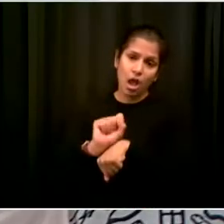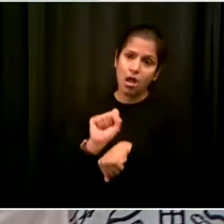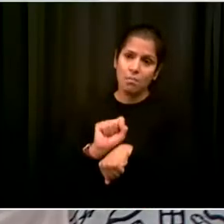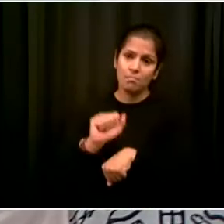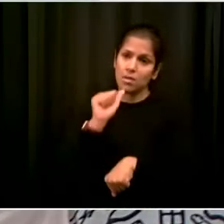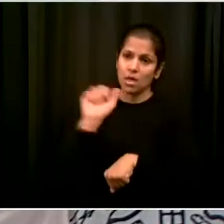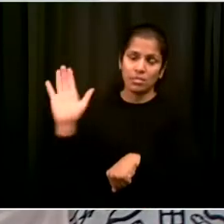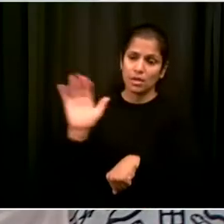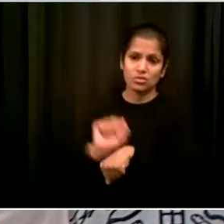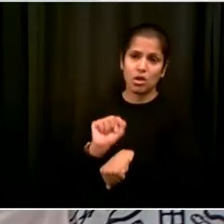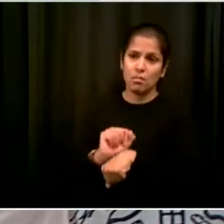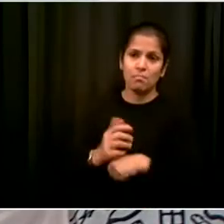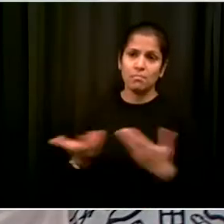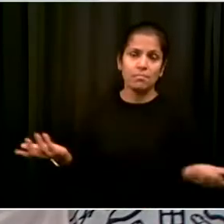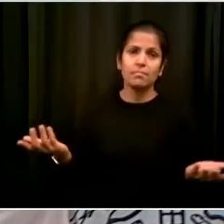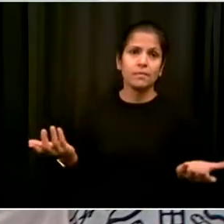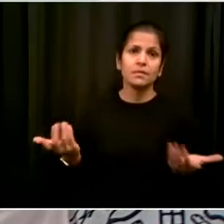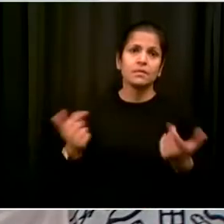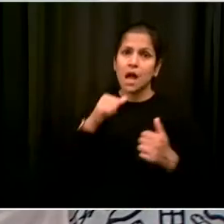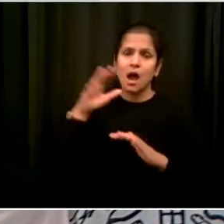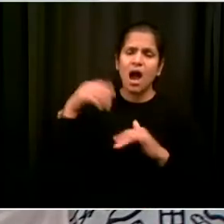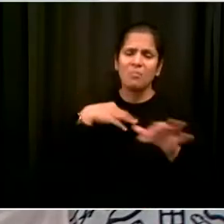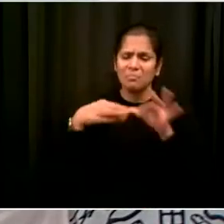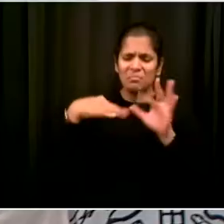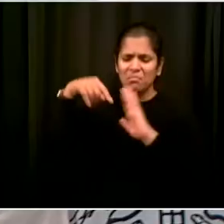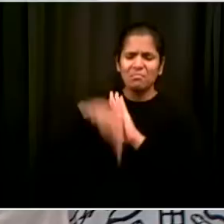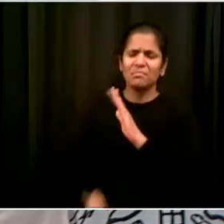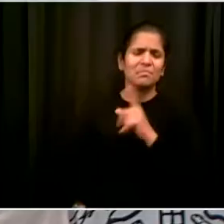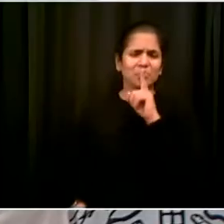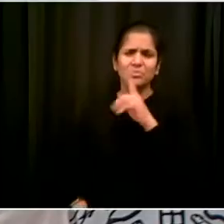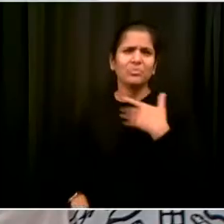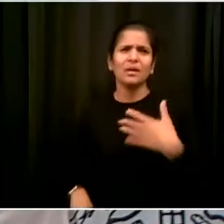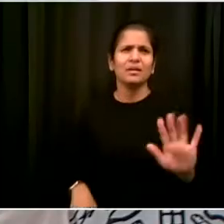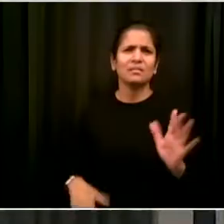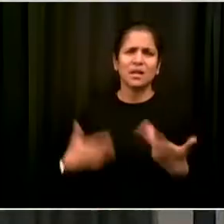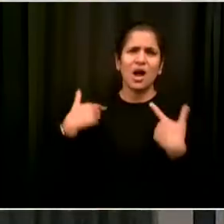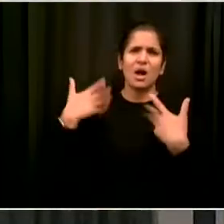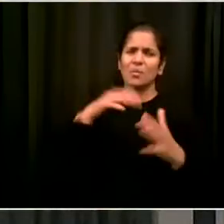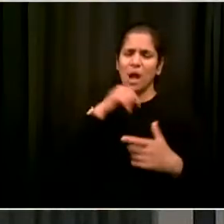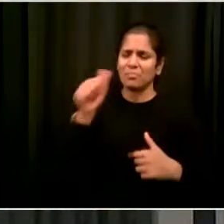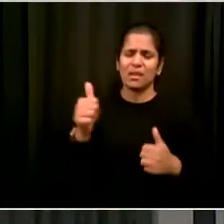but he was fired because of the non-performance of his duties. That's the bottom line. Go ahead.